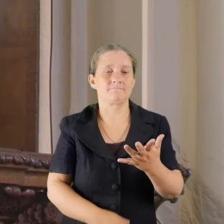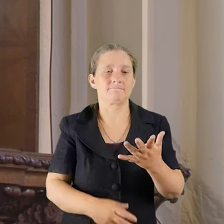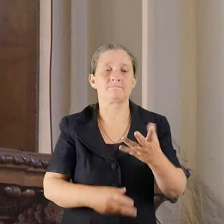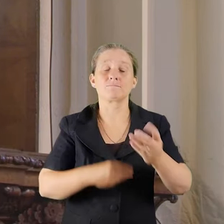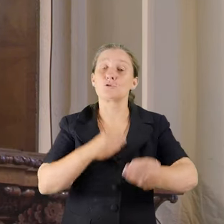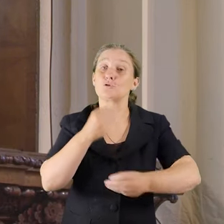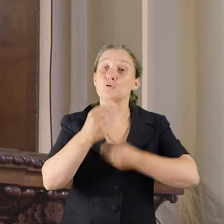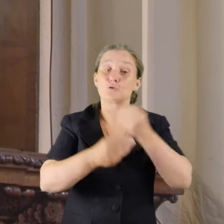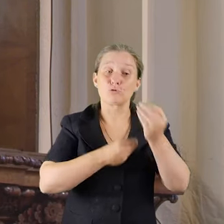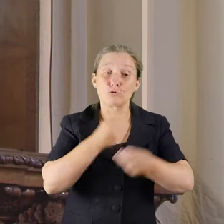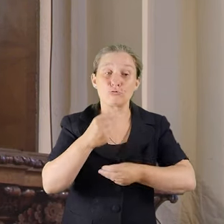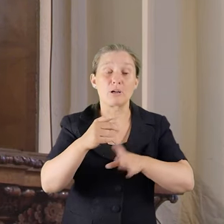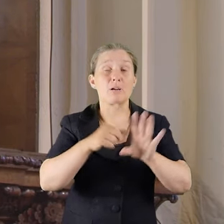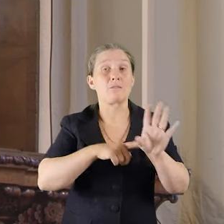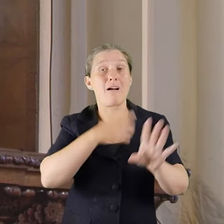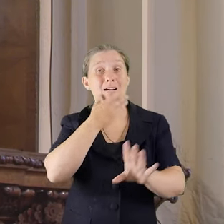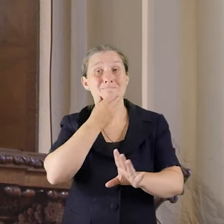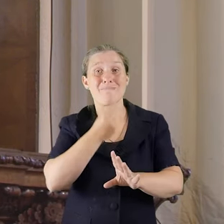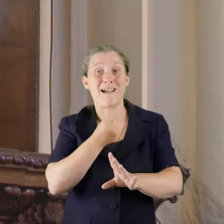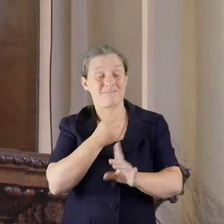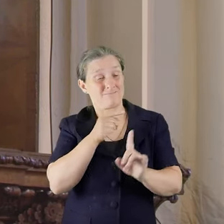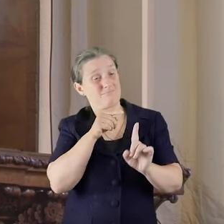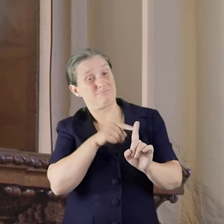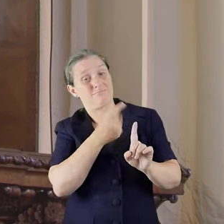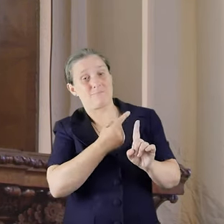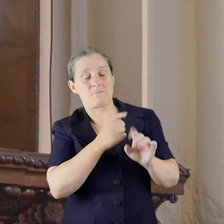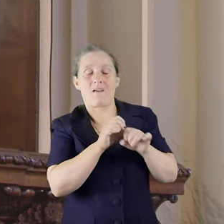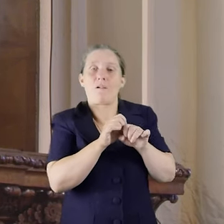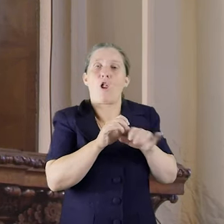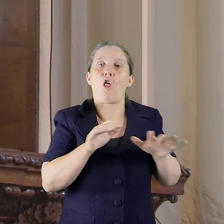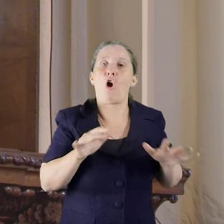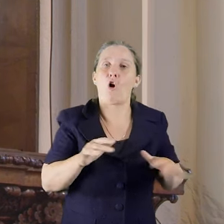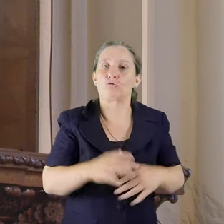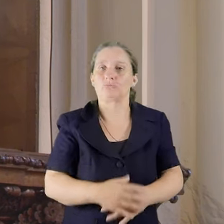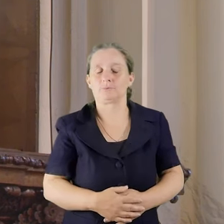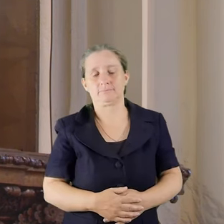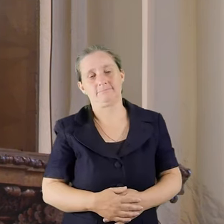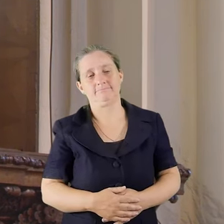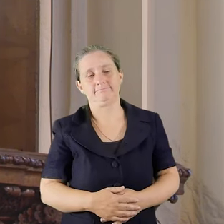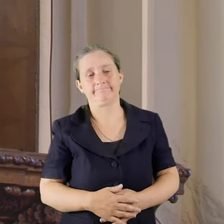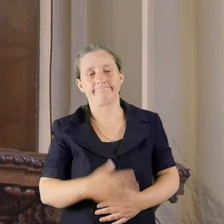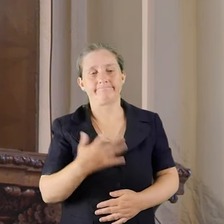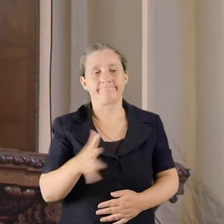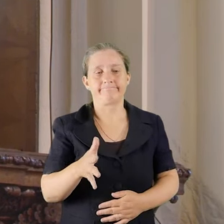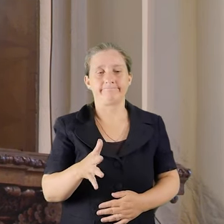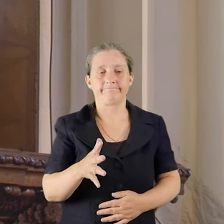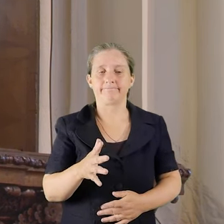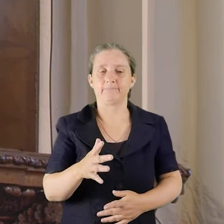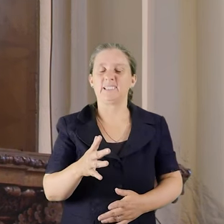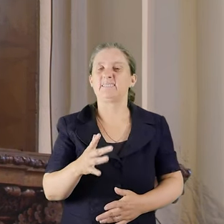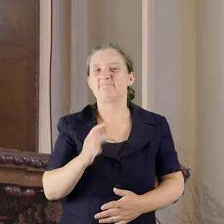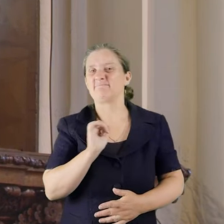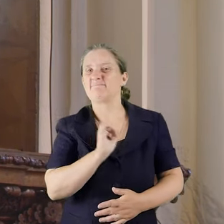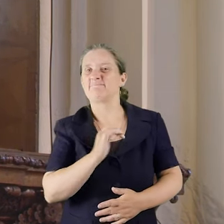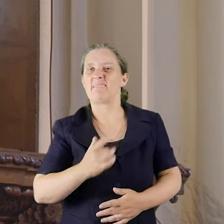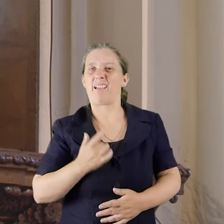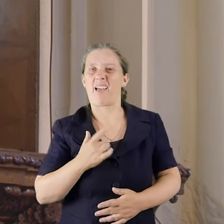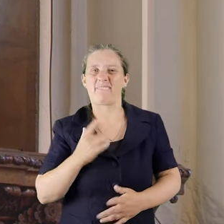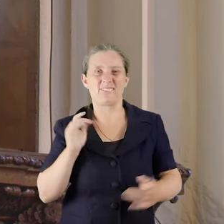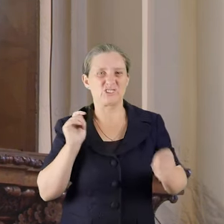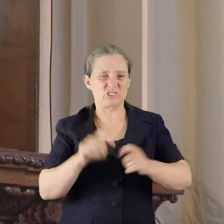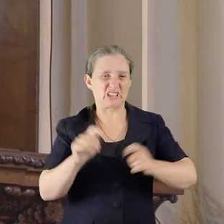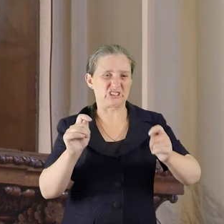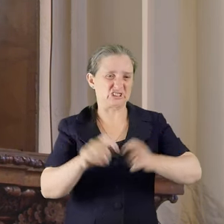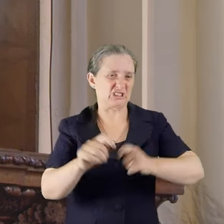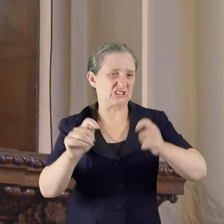a story of a young man who was lost. It all started after a number of big changes in his